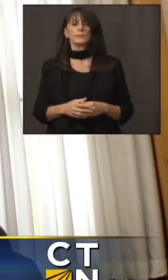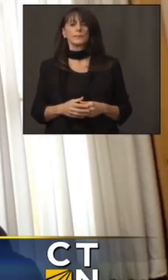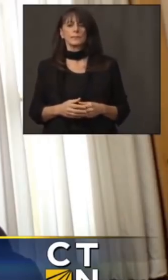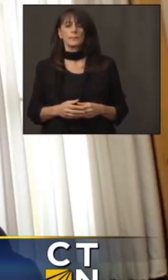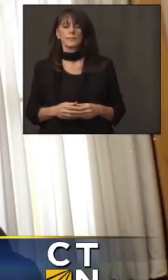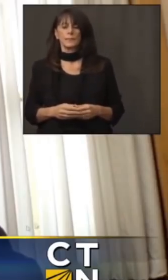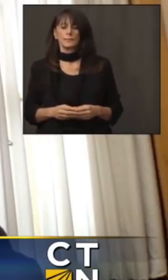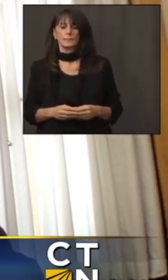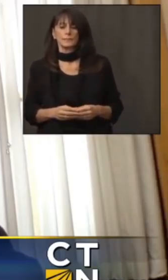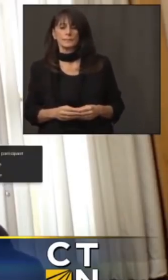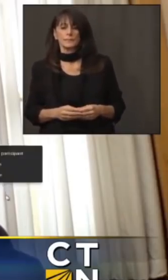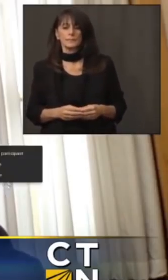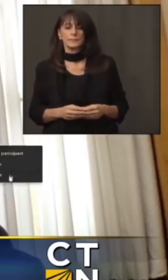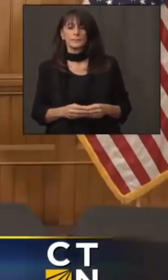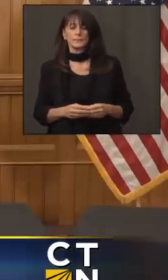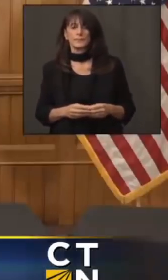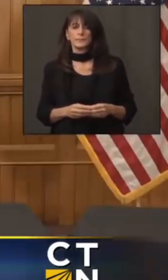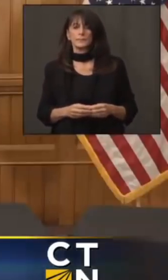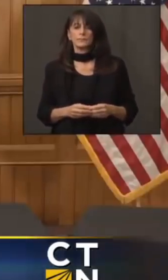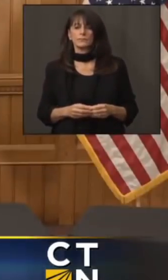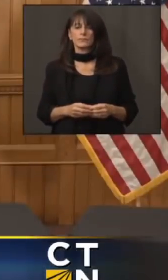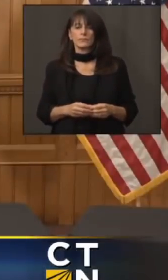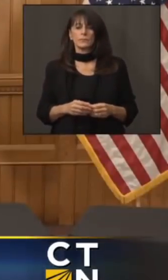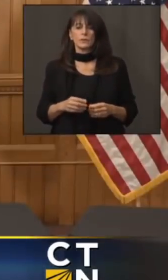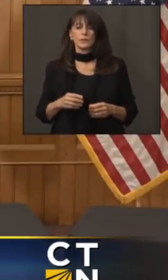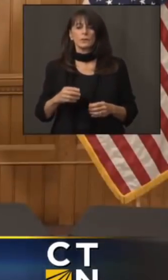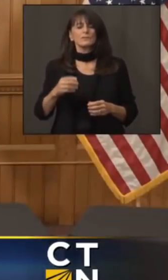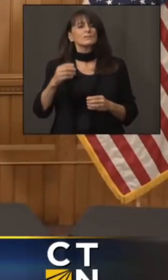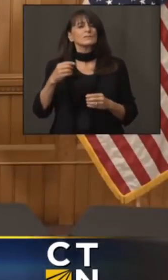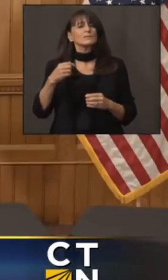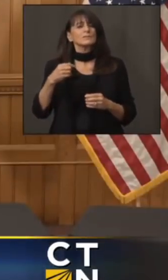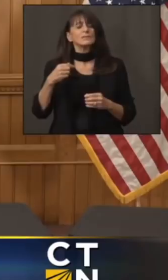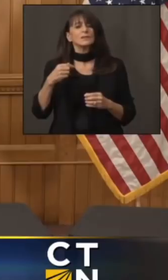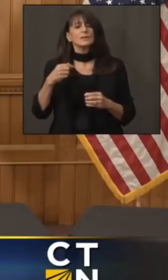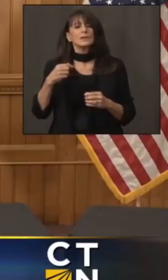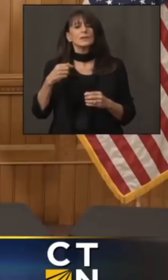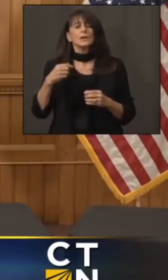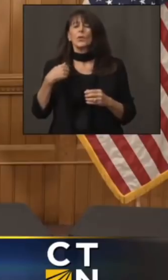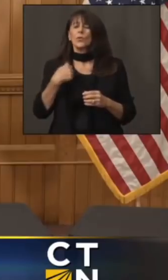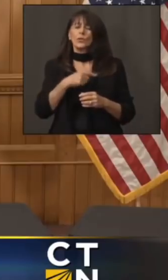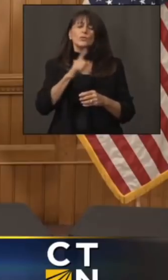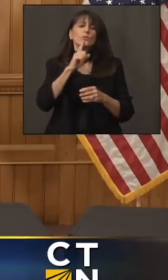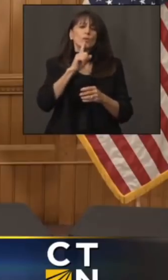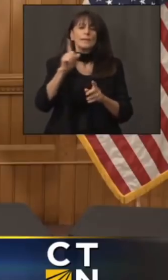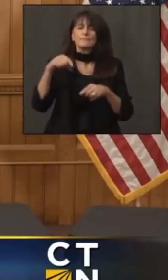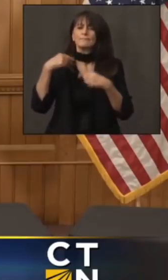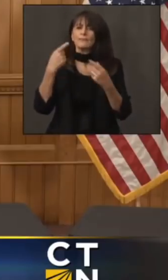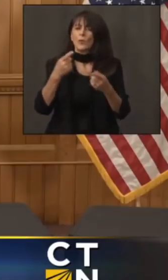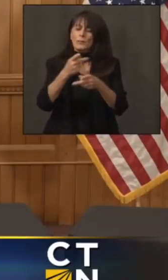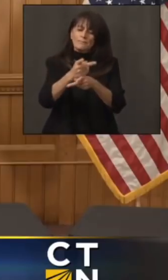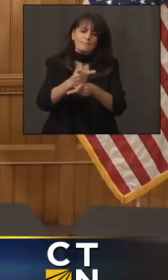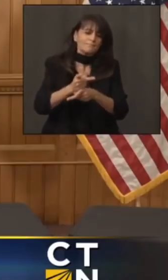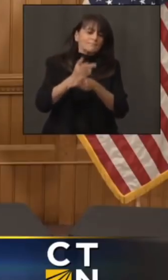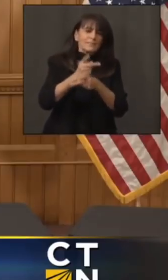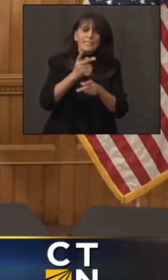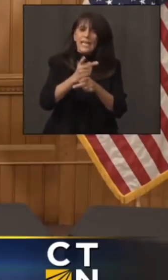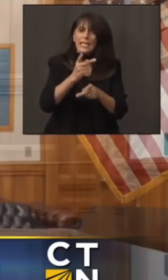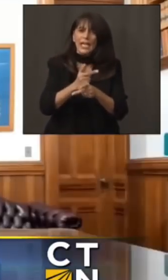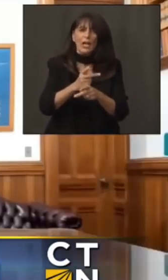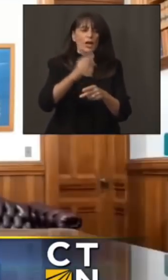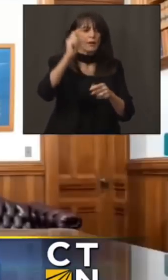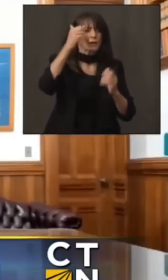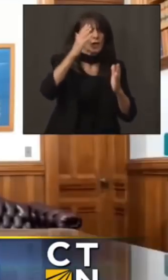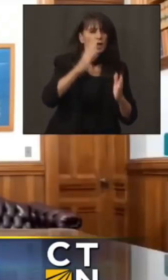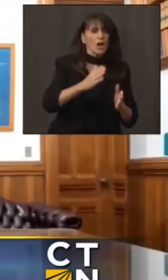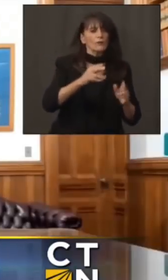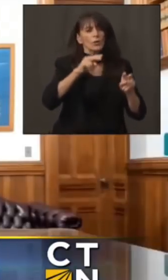point as well. We've been taking great precautions to keep not only the governor safe, the First Lady, Lieutenant Governor, but also our staff